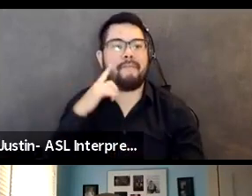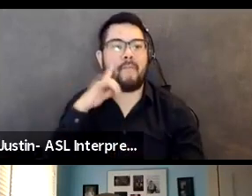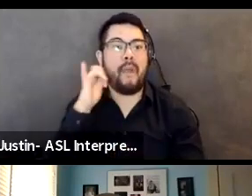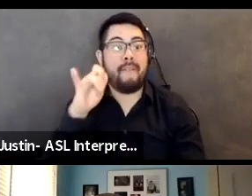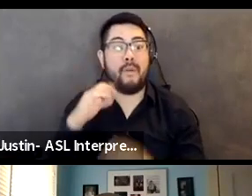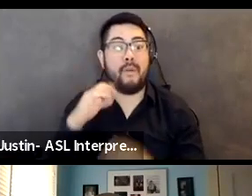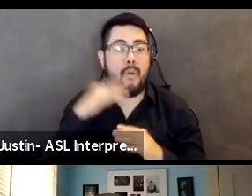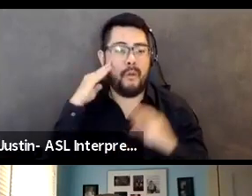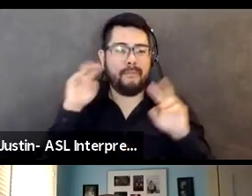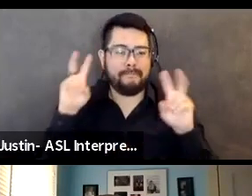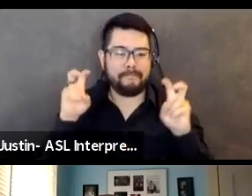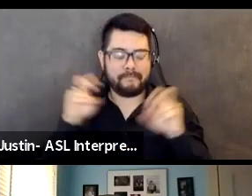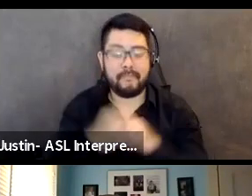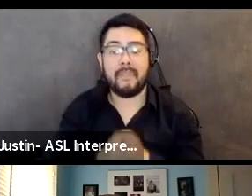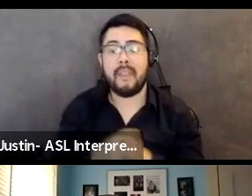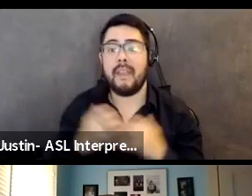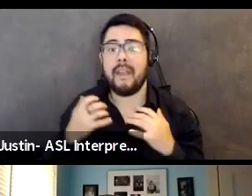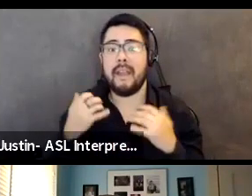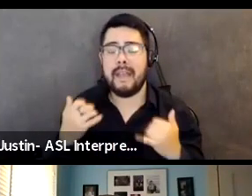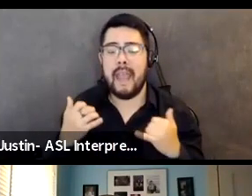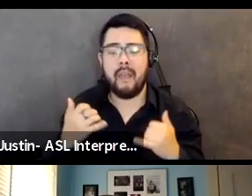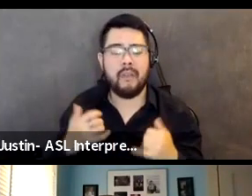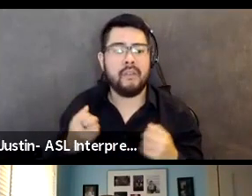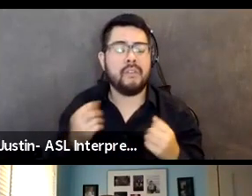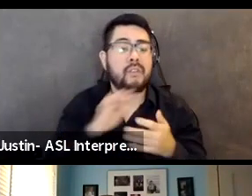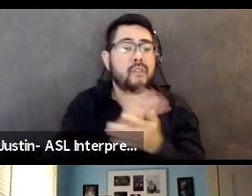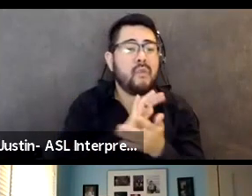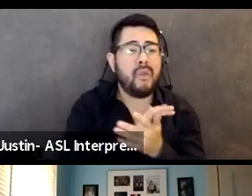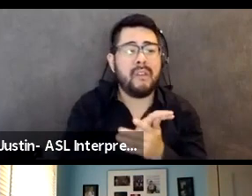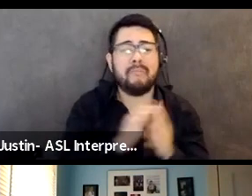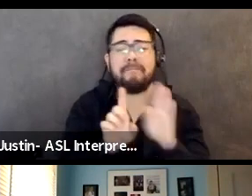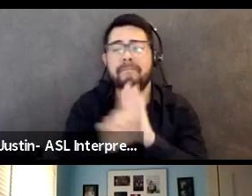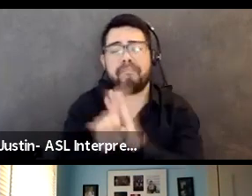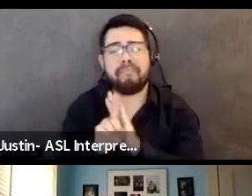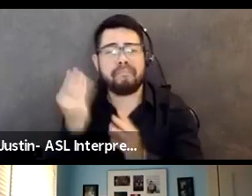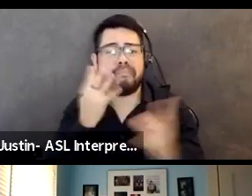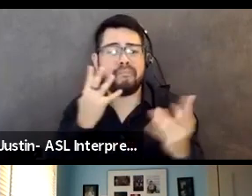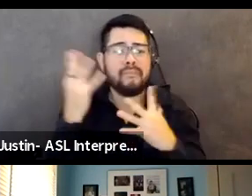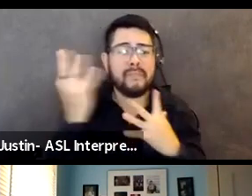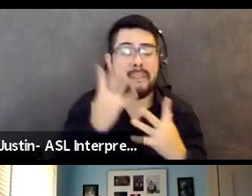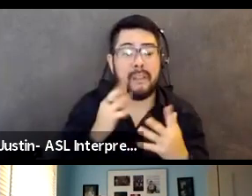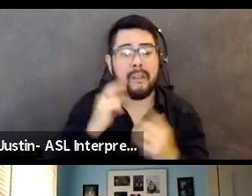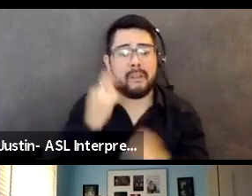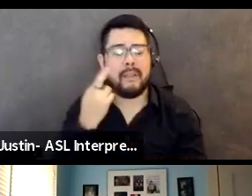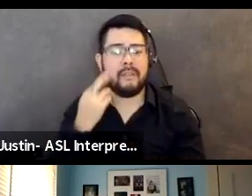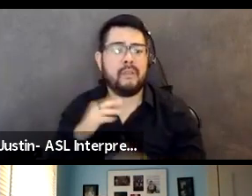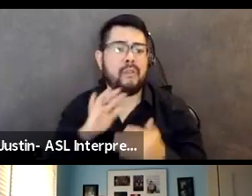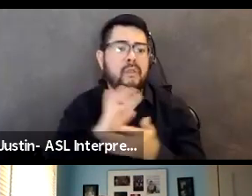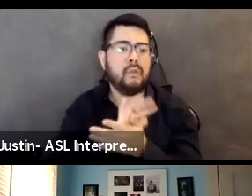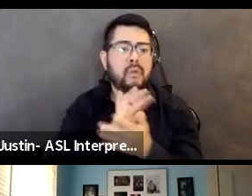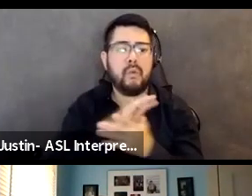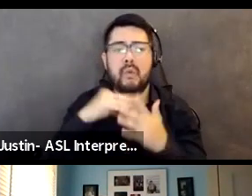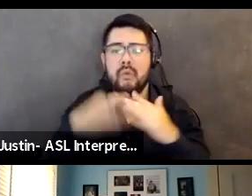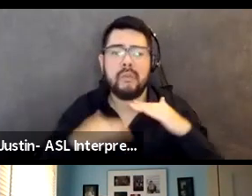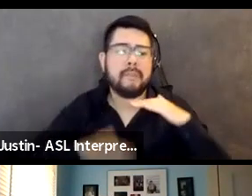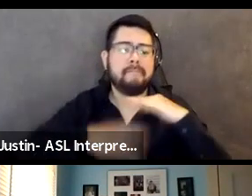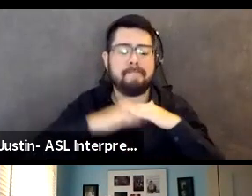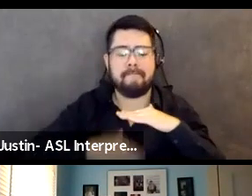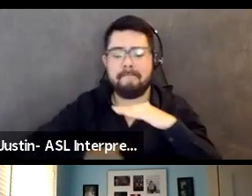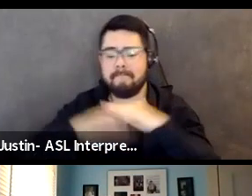of it our school has set off alarm bells with severe overcrowding and lack of physical space echoed in detail by many others